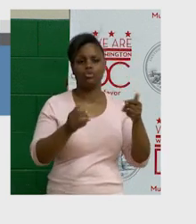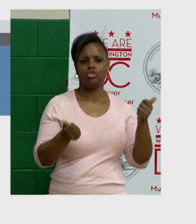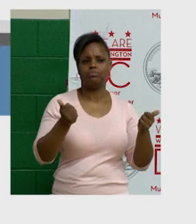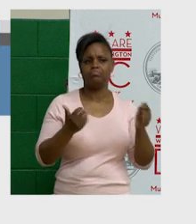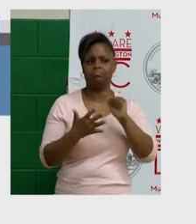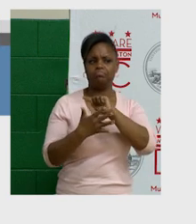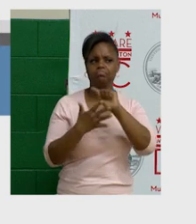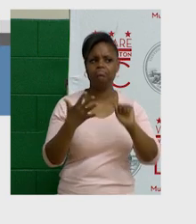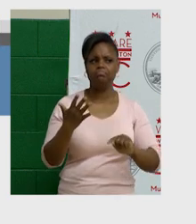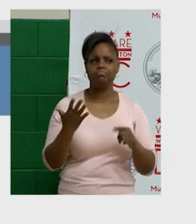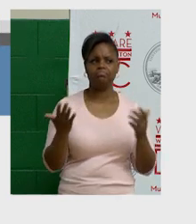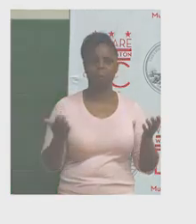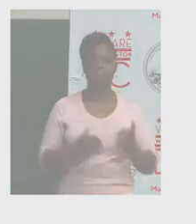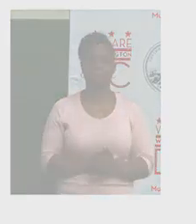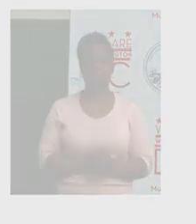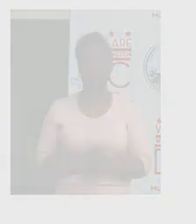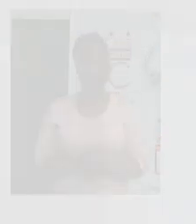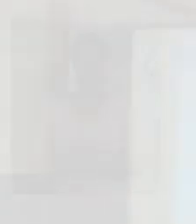share of our budget?